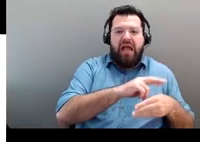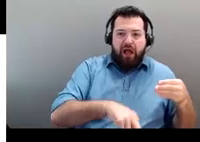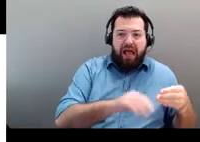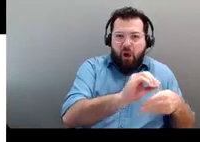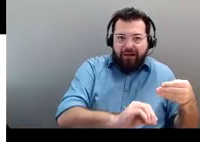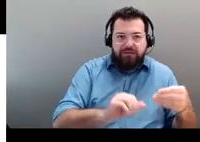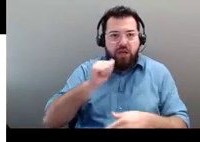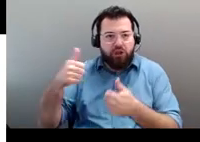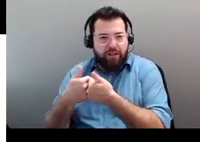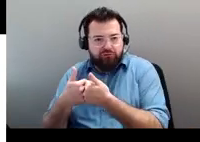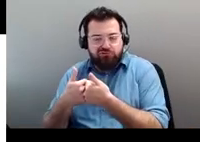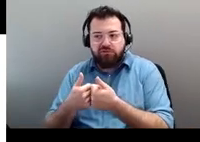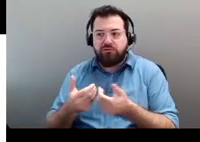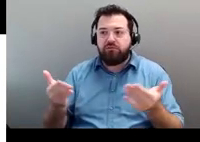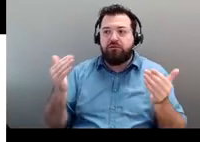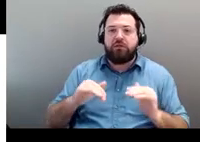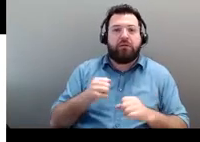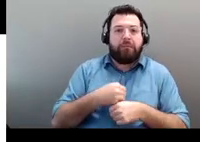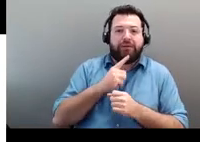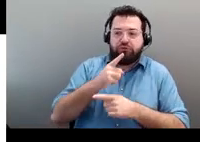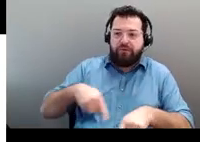I'd turn institutions against trust.